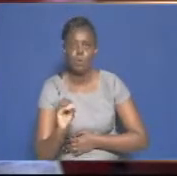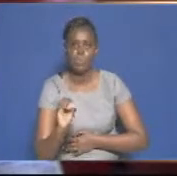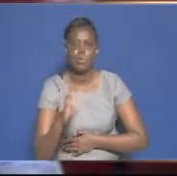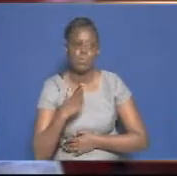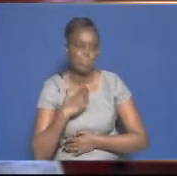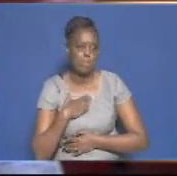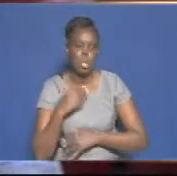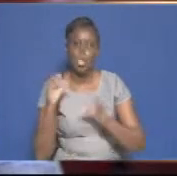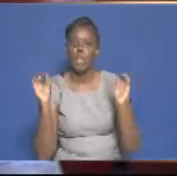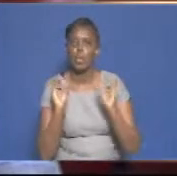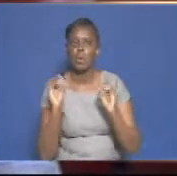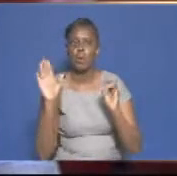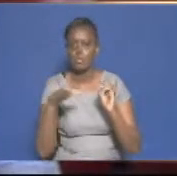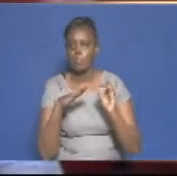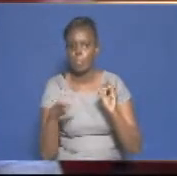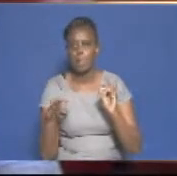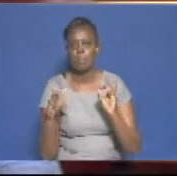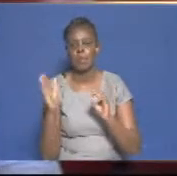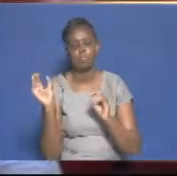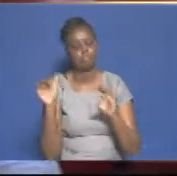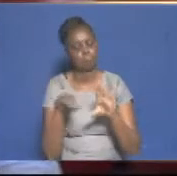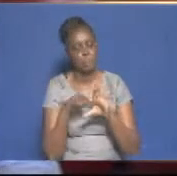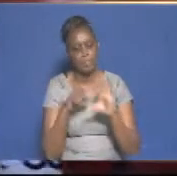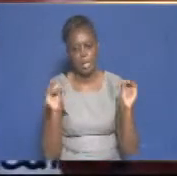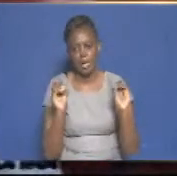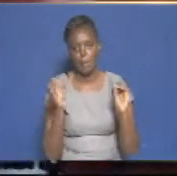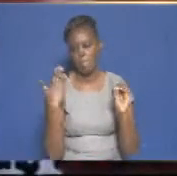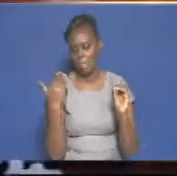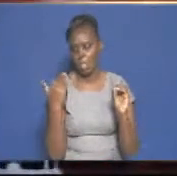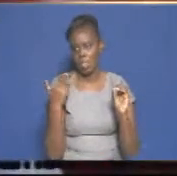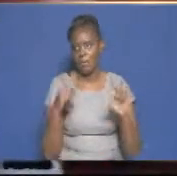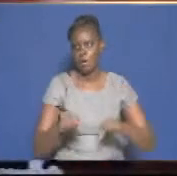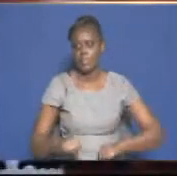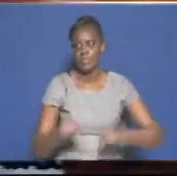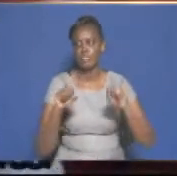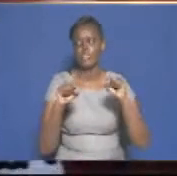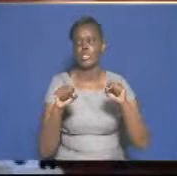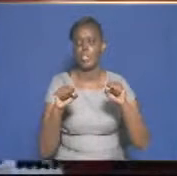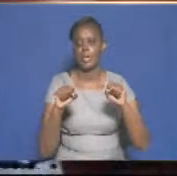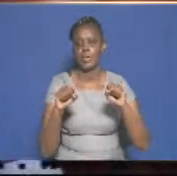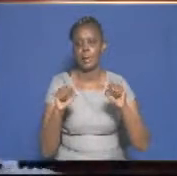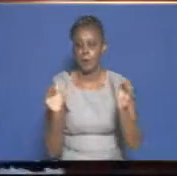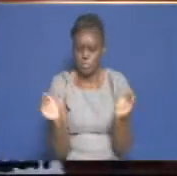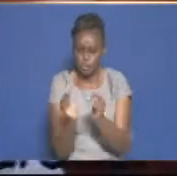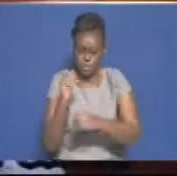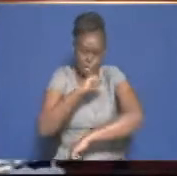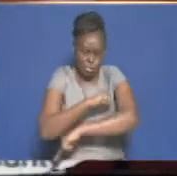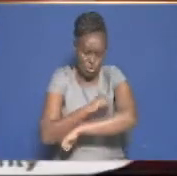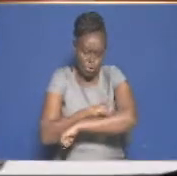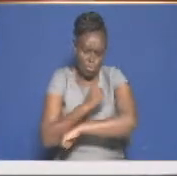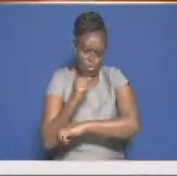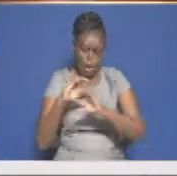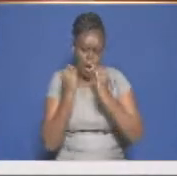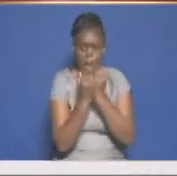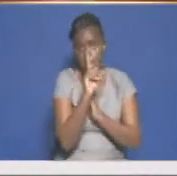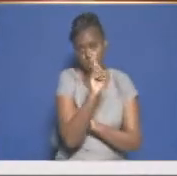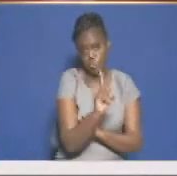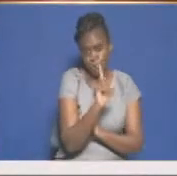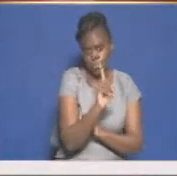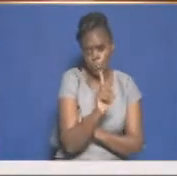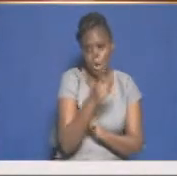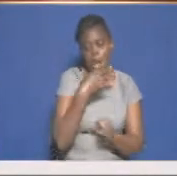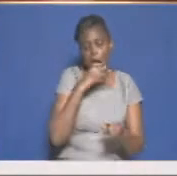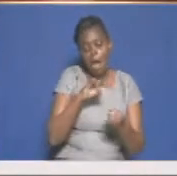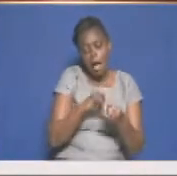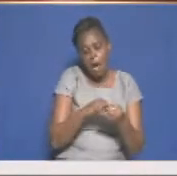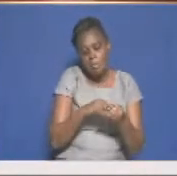was not a member of parliament then, but a board chair of some very small school which had only one classroom. And my husband